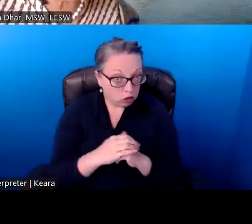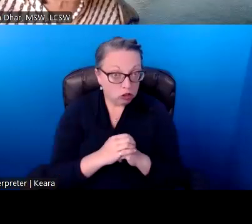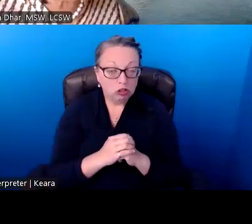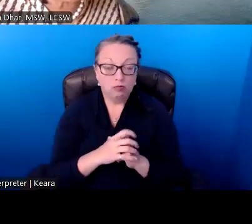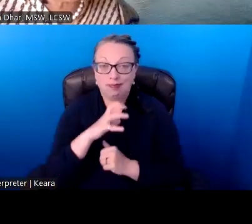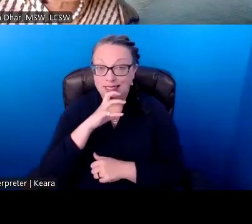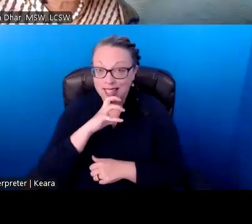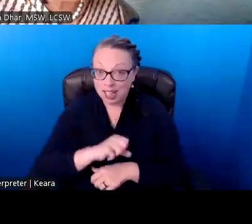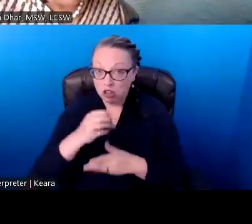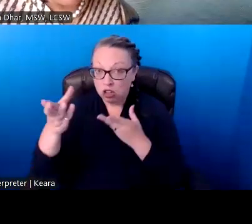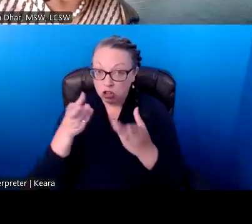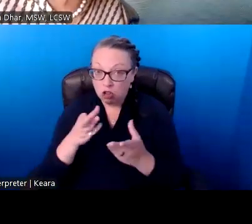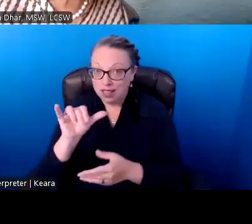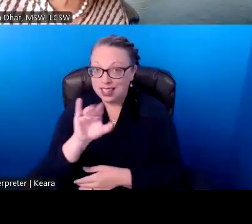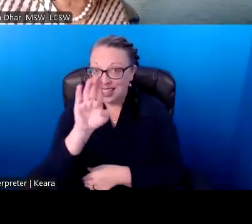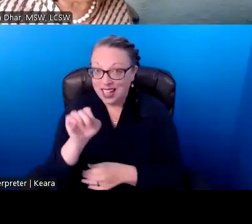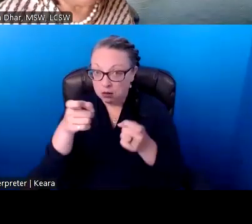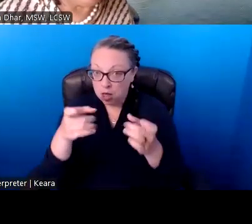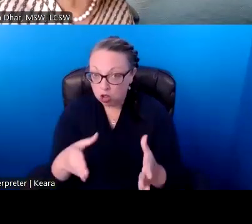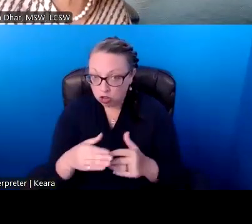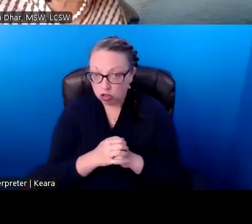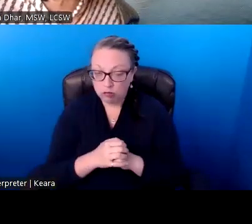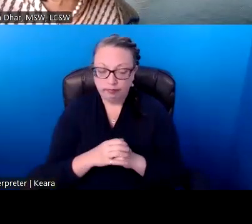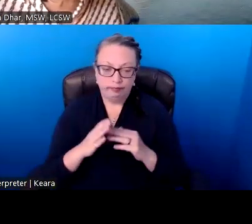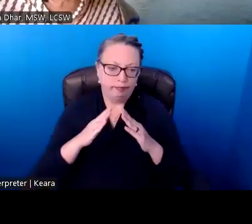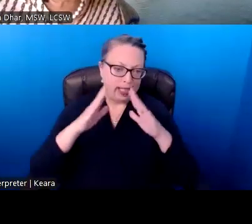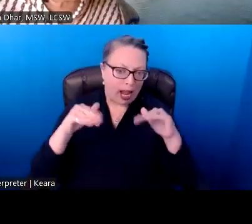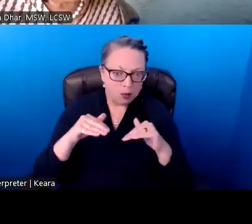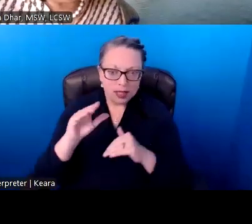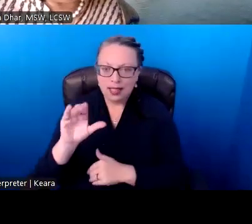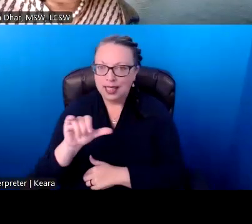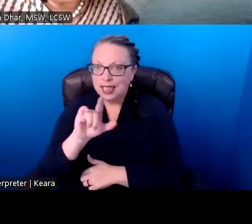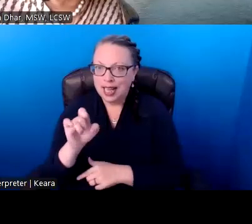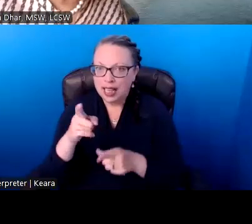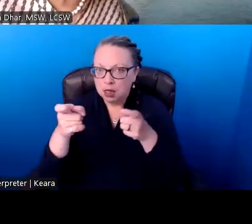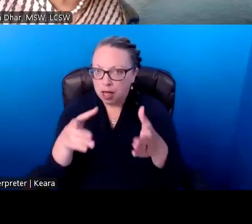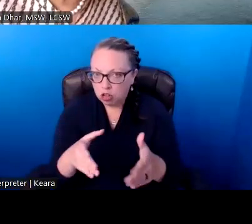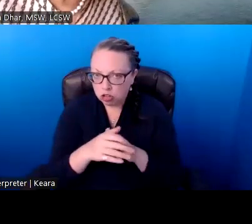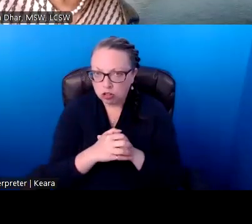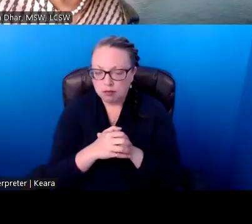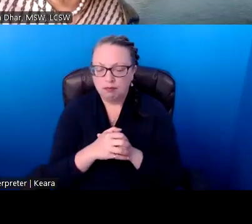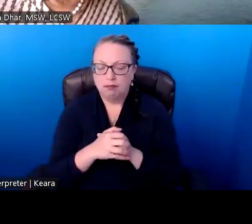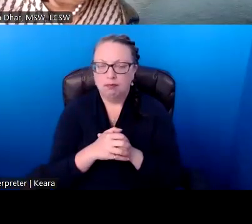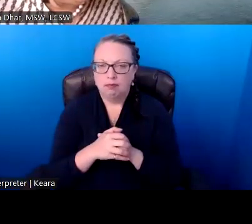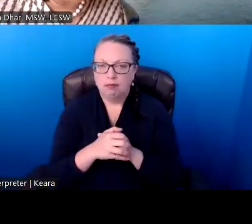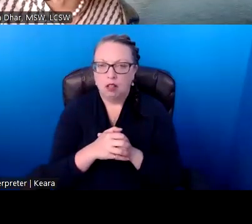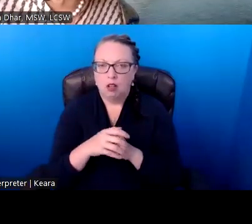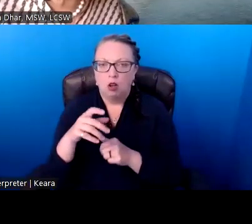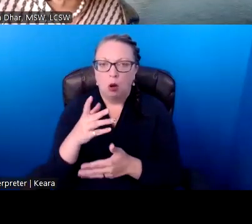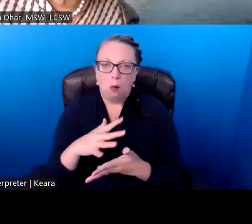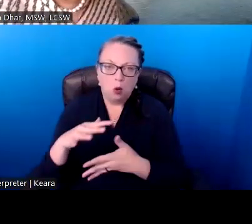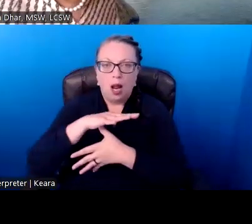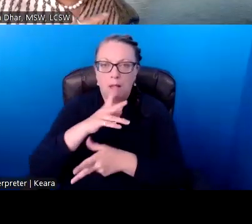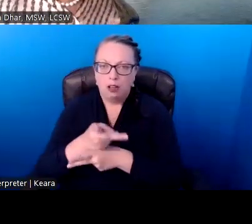case managers, housing case managers, primary care